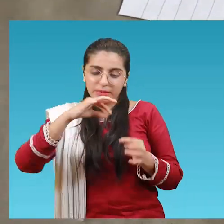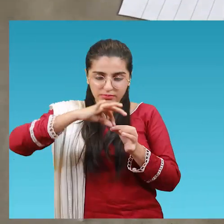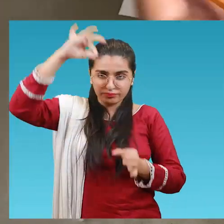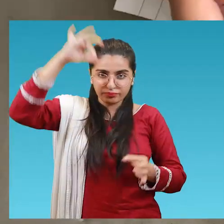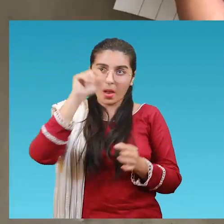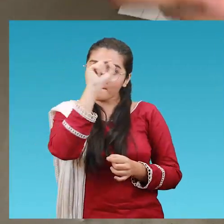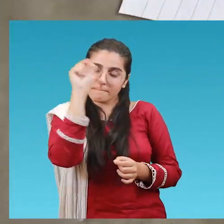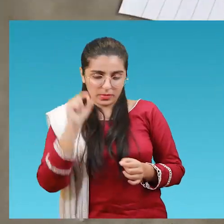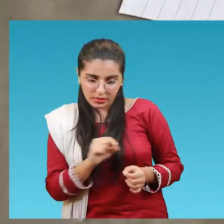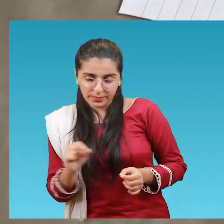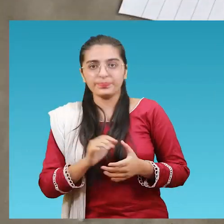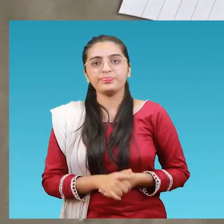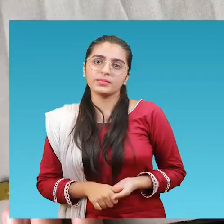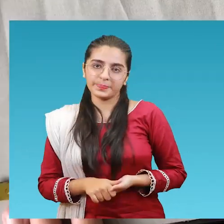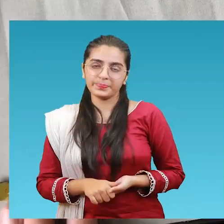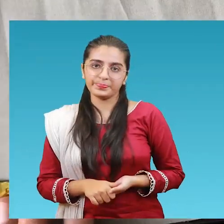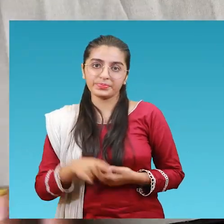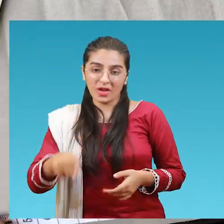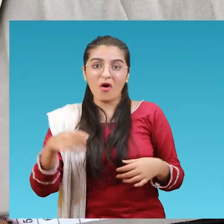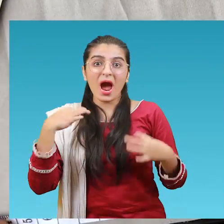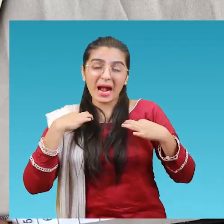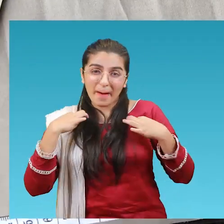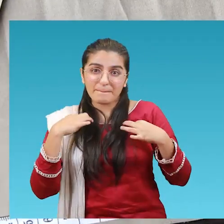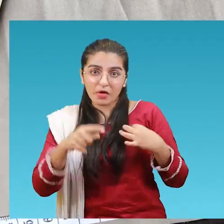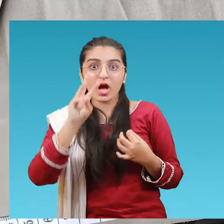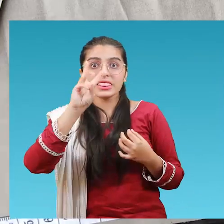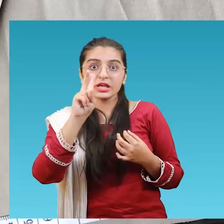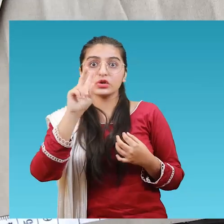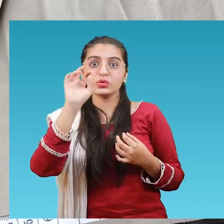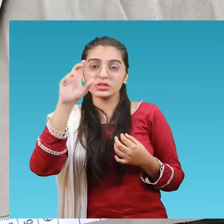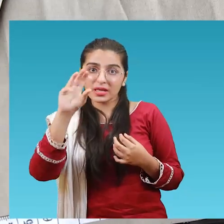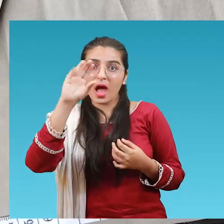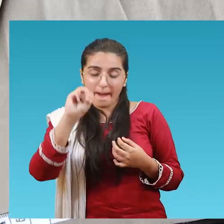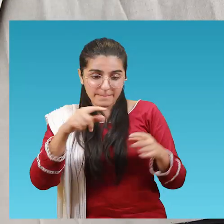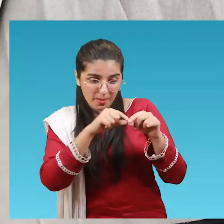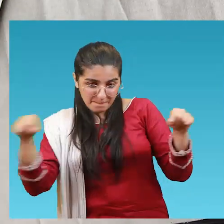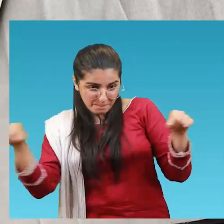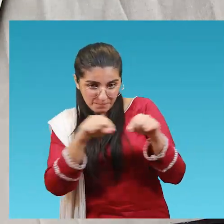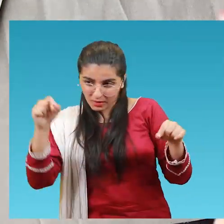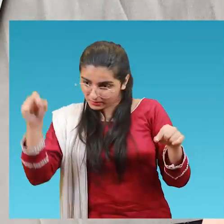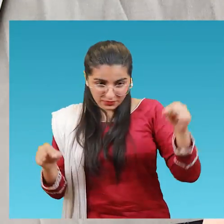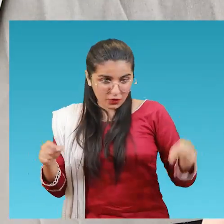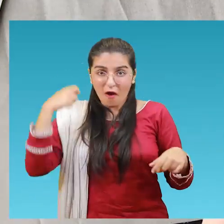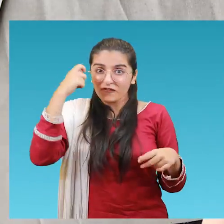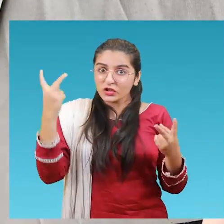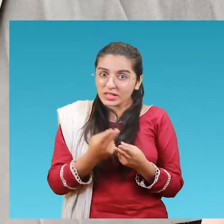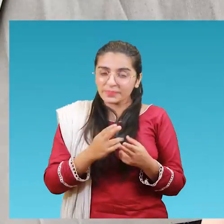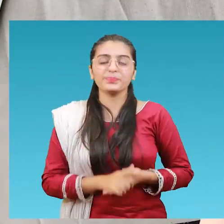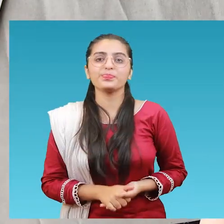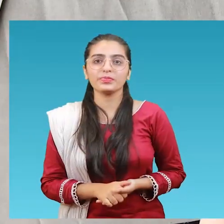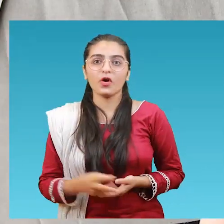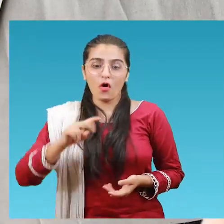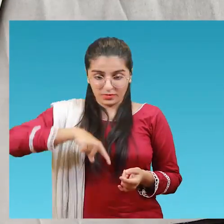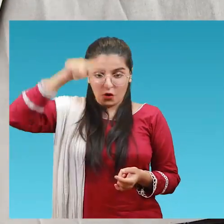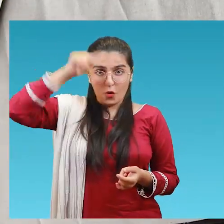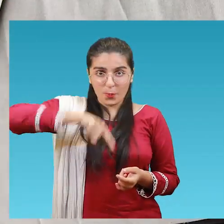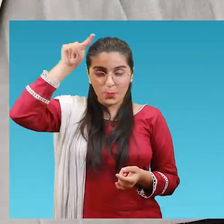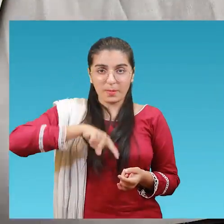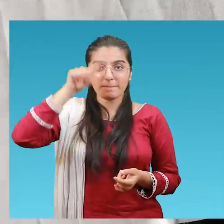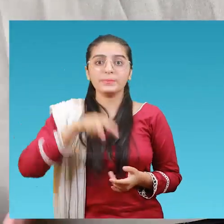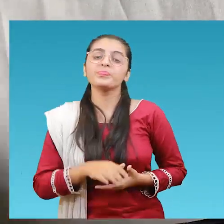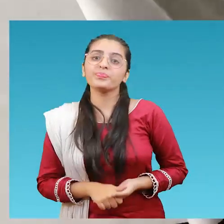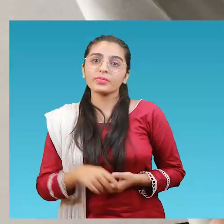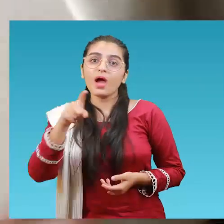from top to bottom put a mark on 16 cm. Now take your cloth and put marks on 32 cm